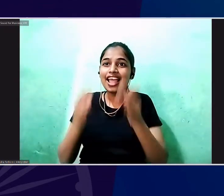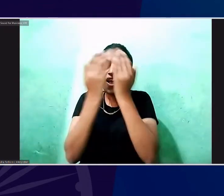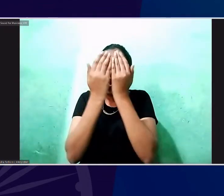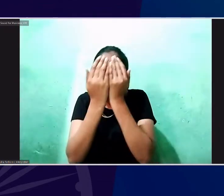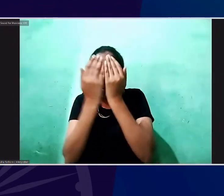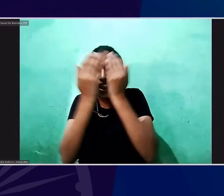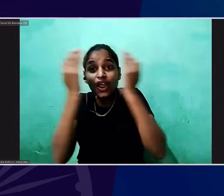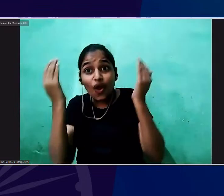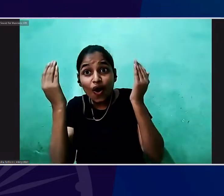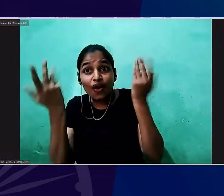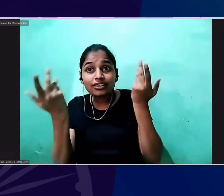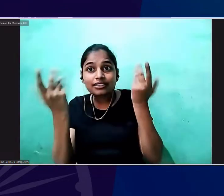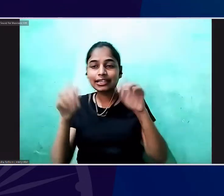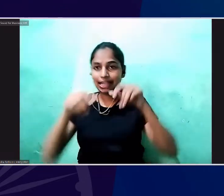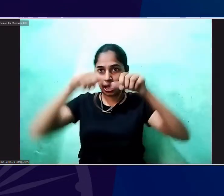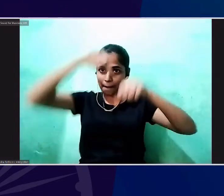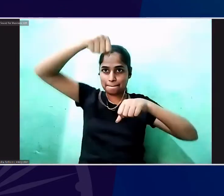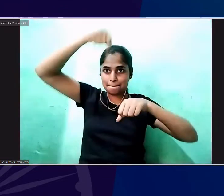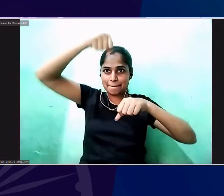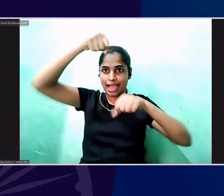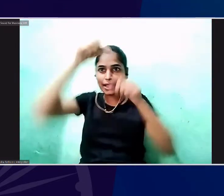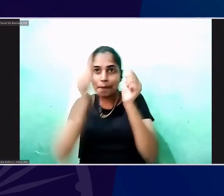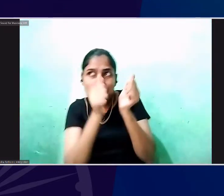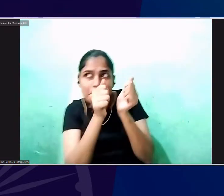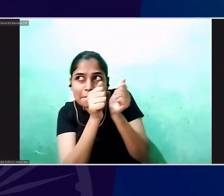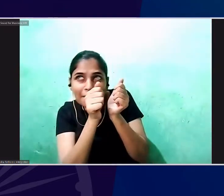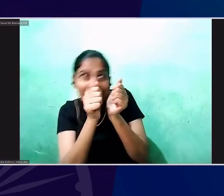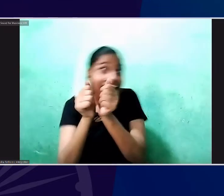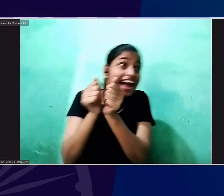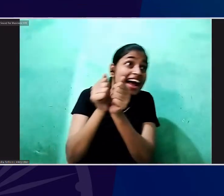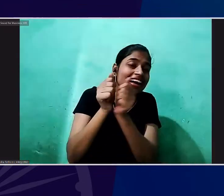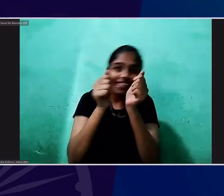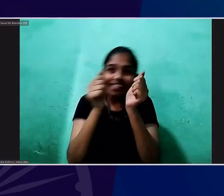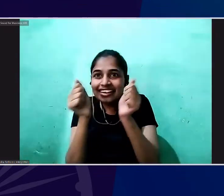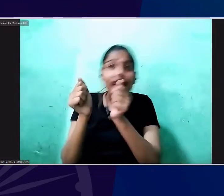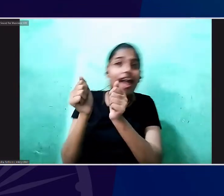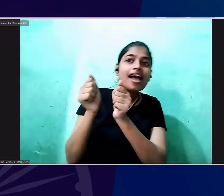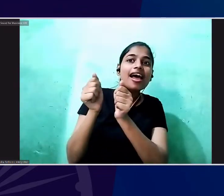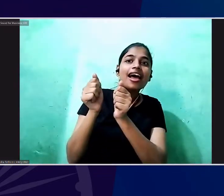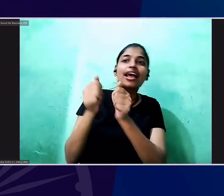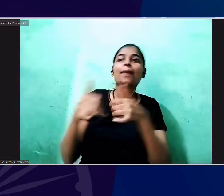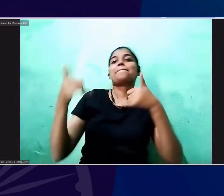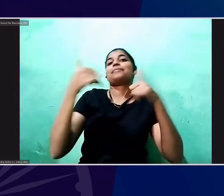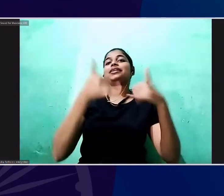suitcase and play with the writer.